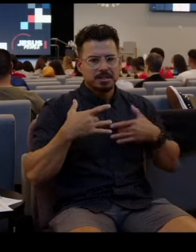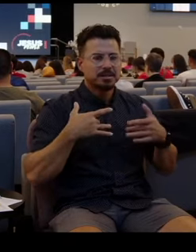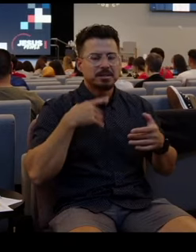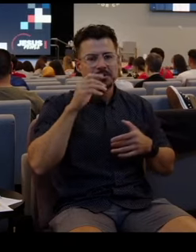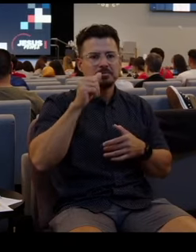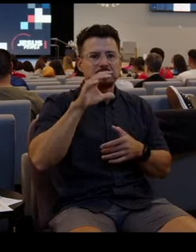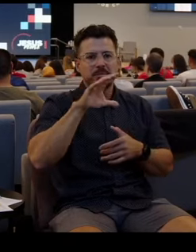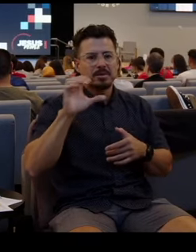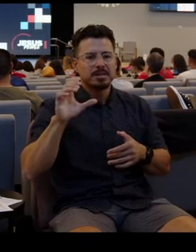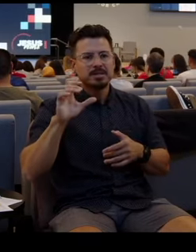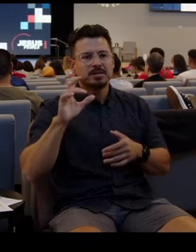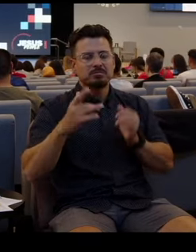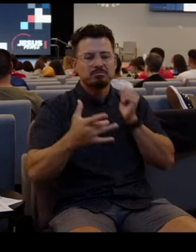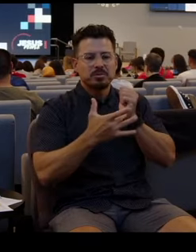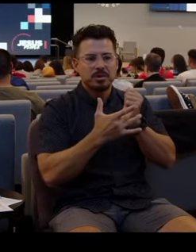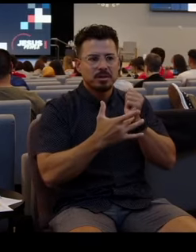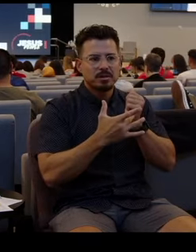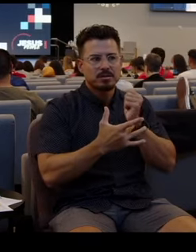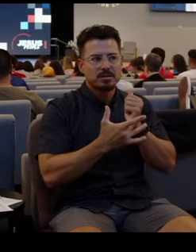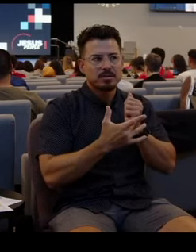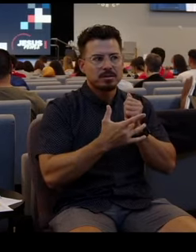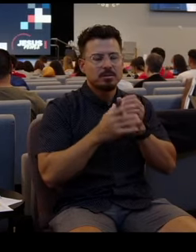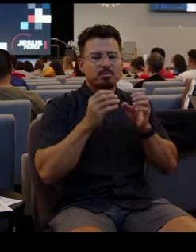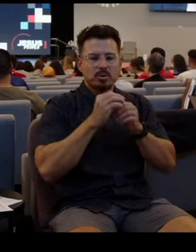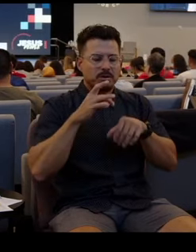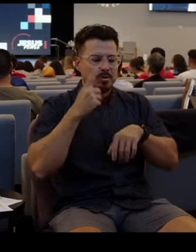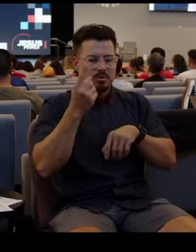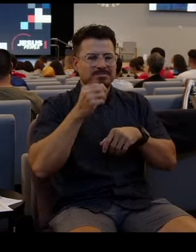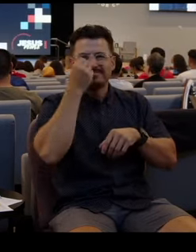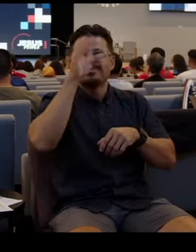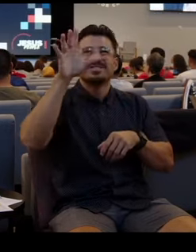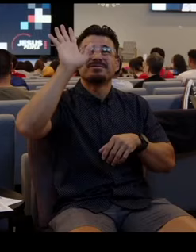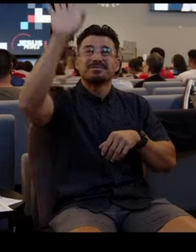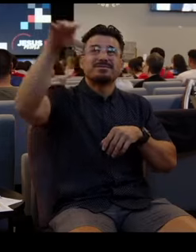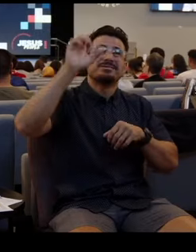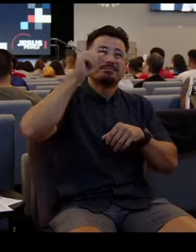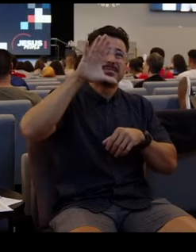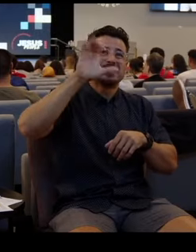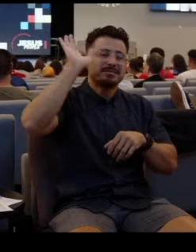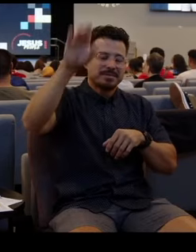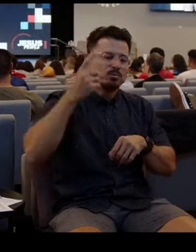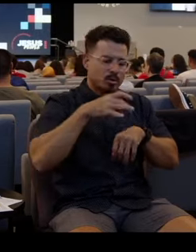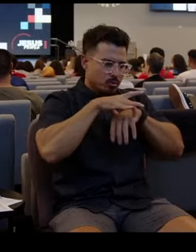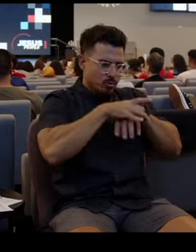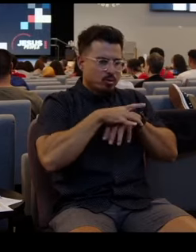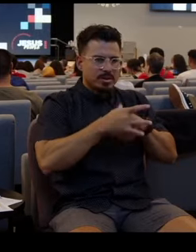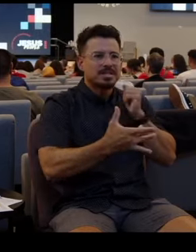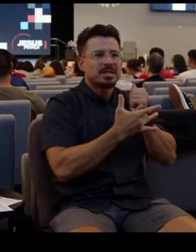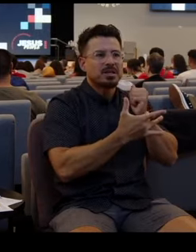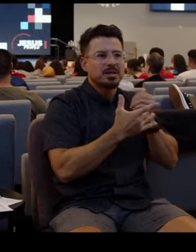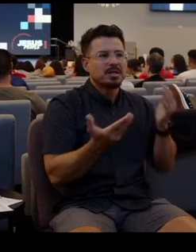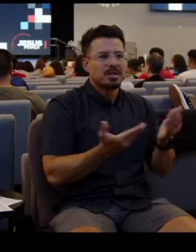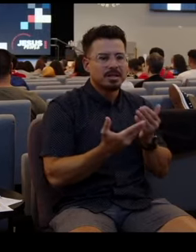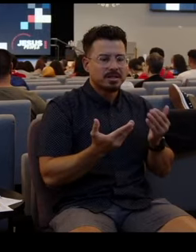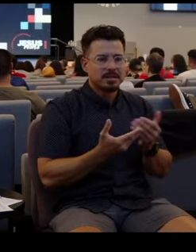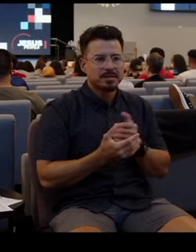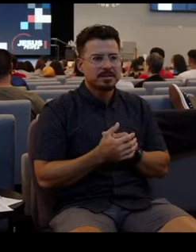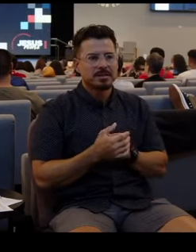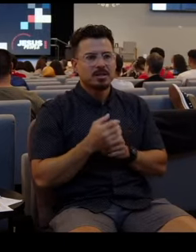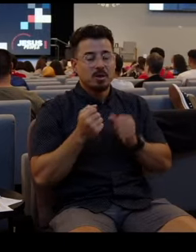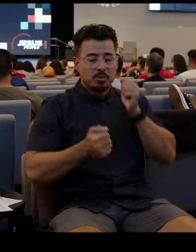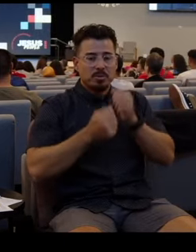technology have become much more Earth-centered. And what I'm saying is, most of space